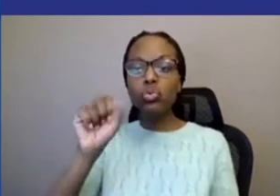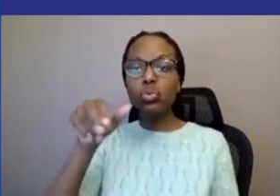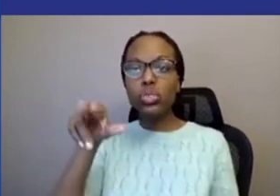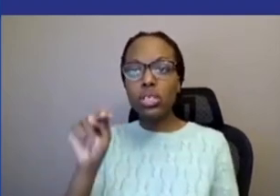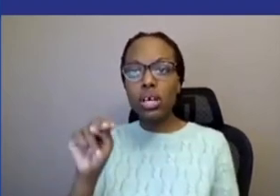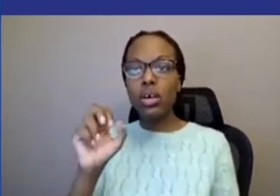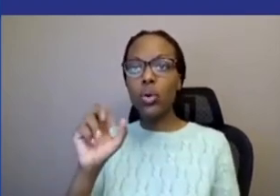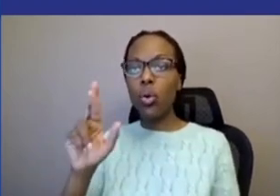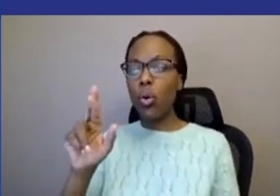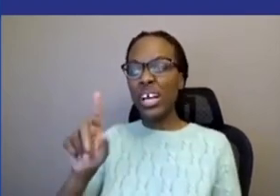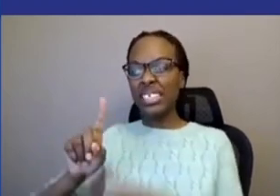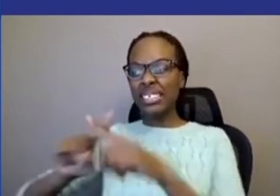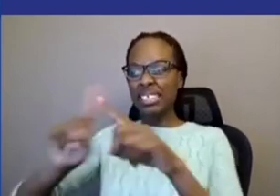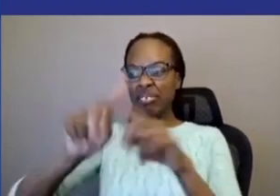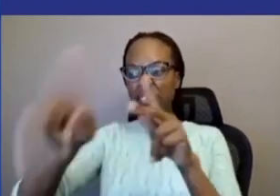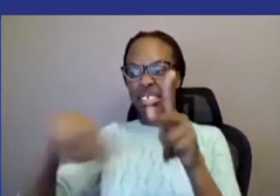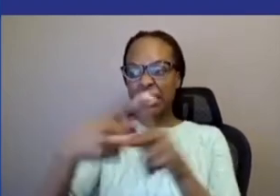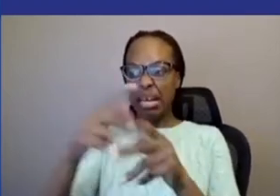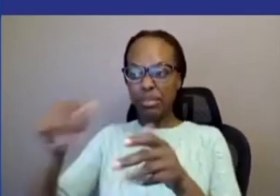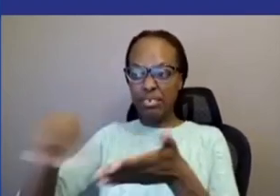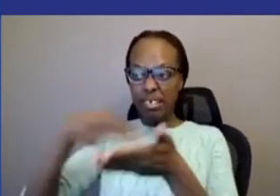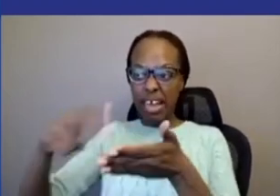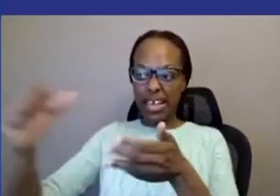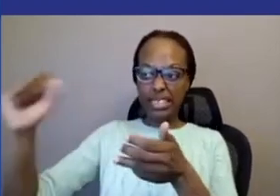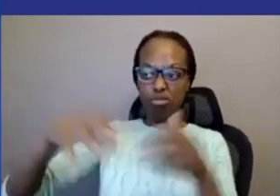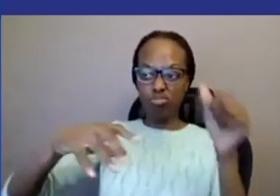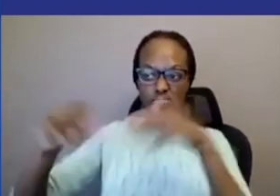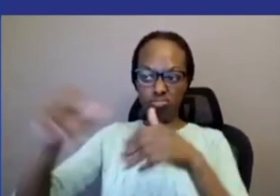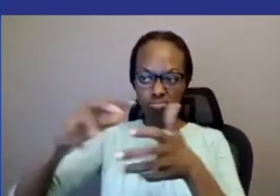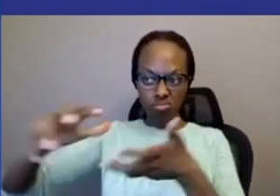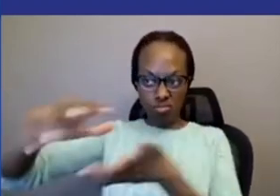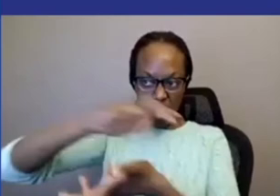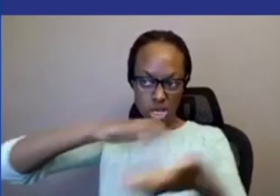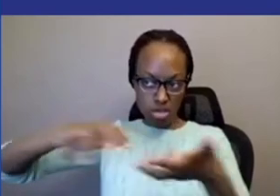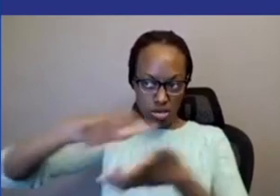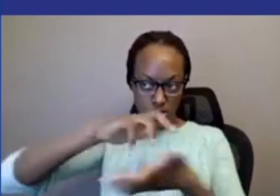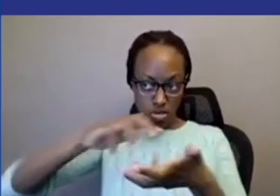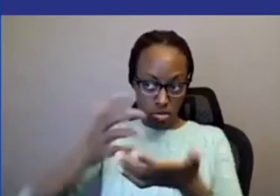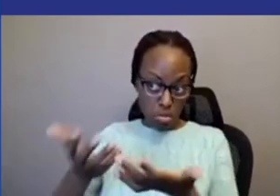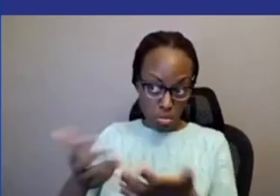dance. And I think that